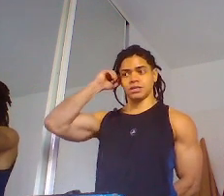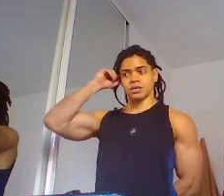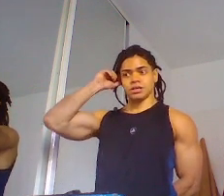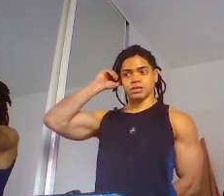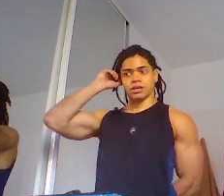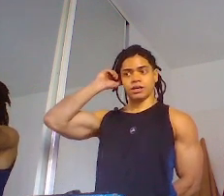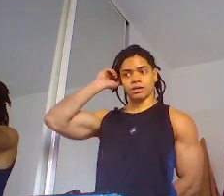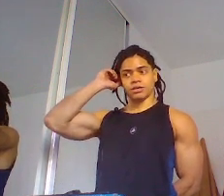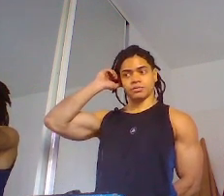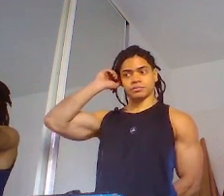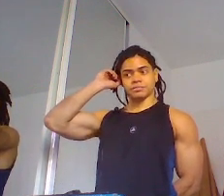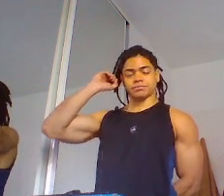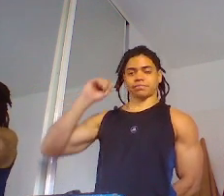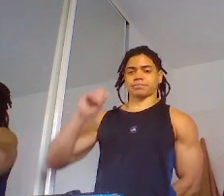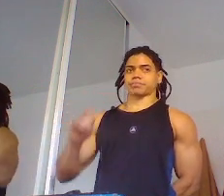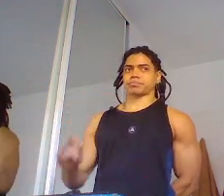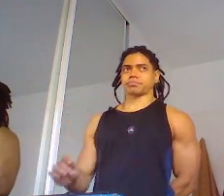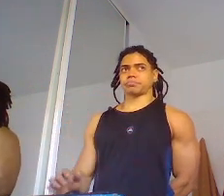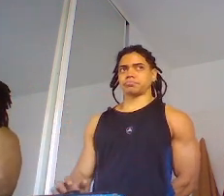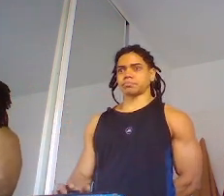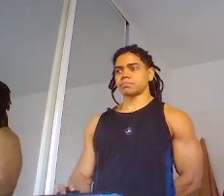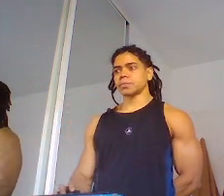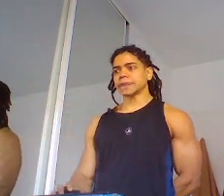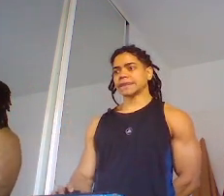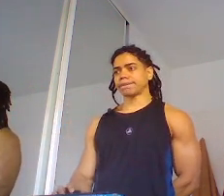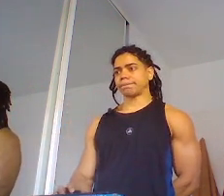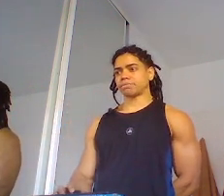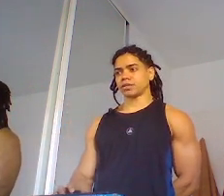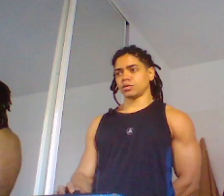activities are